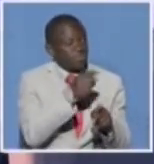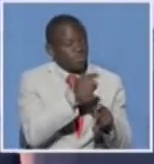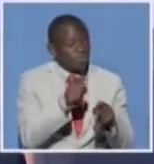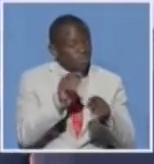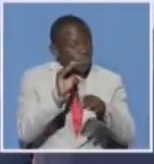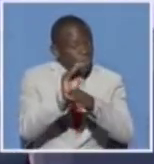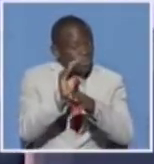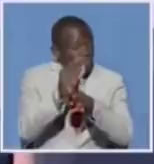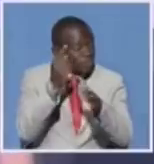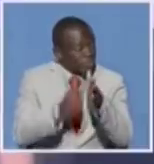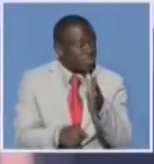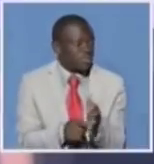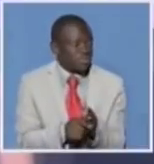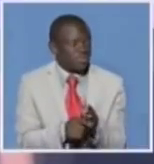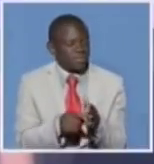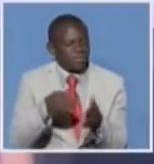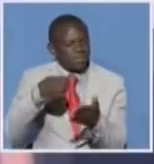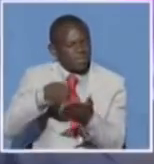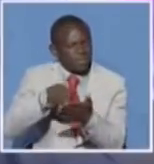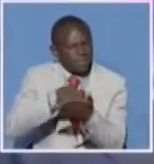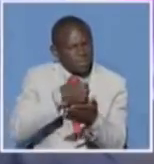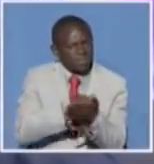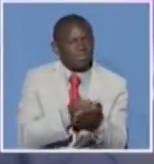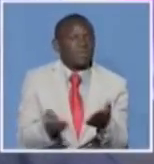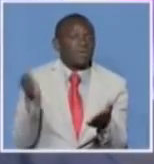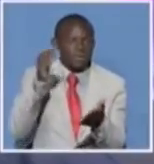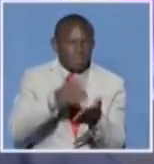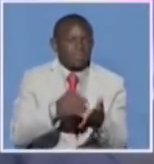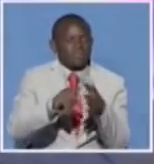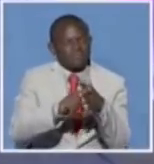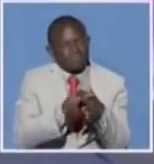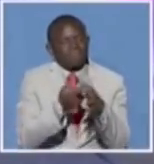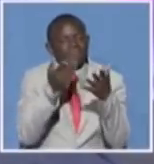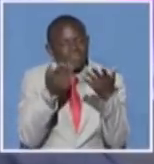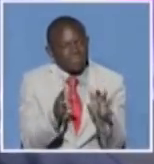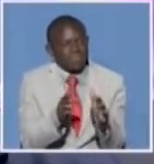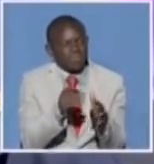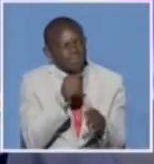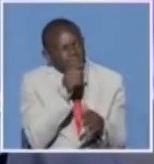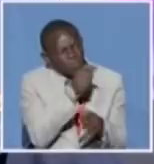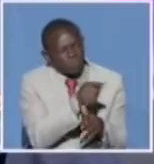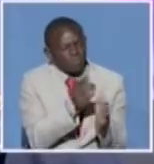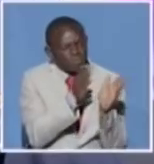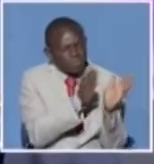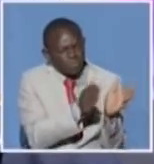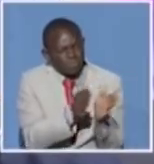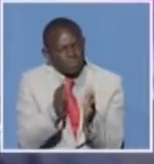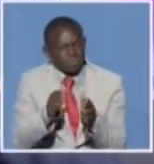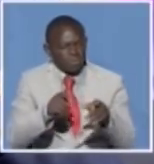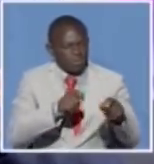you've put in place? You see, one of the notable things that we've learned is that